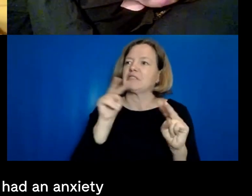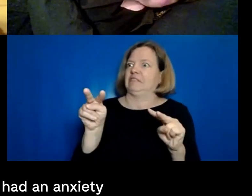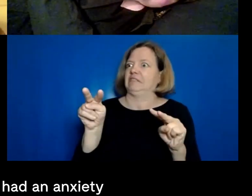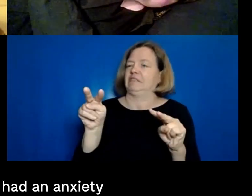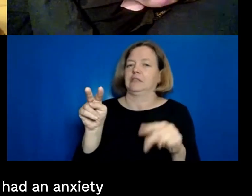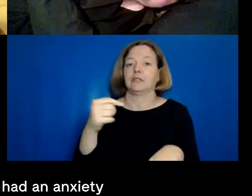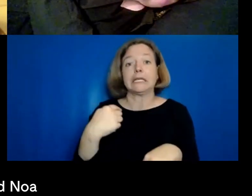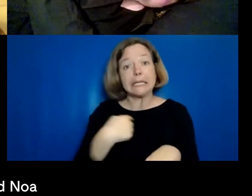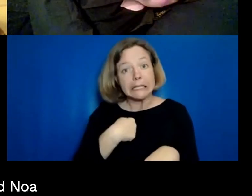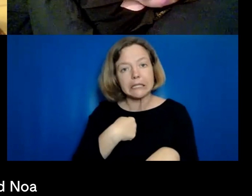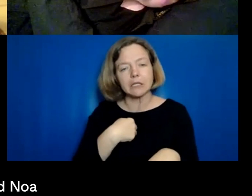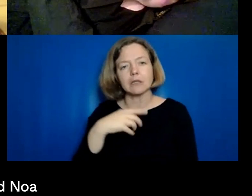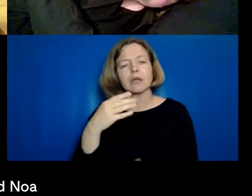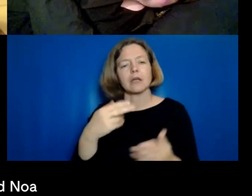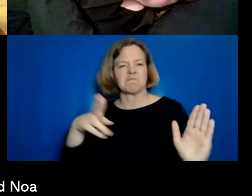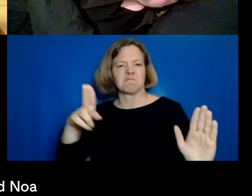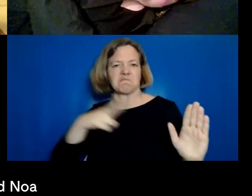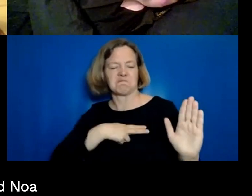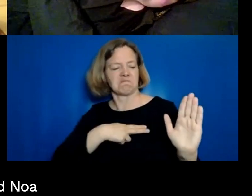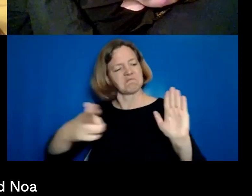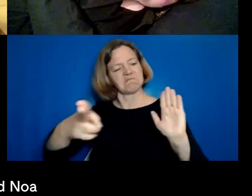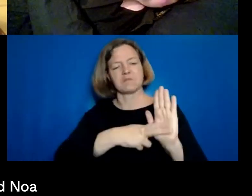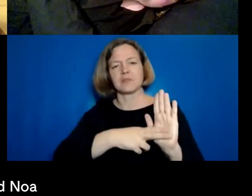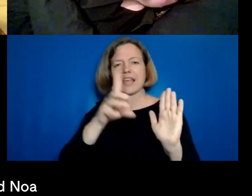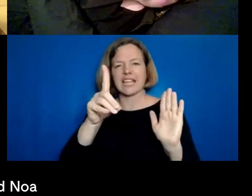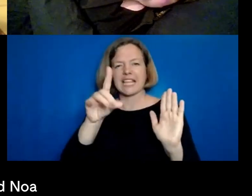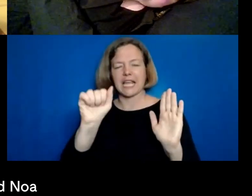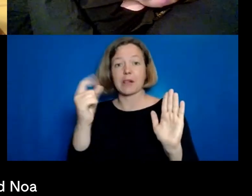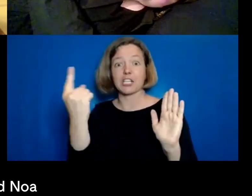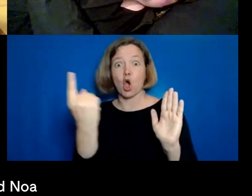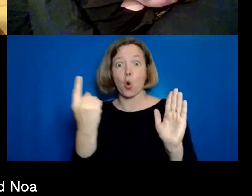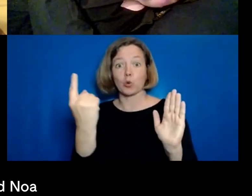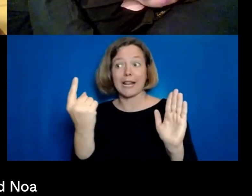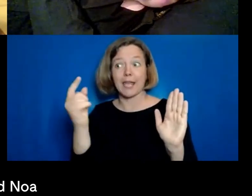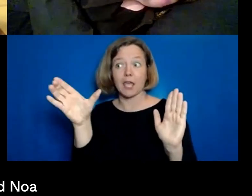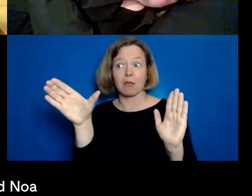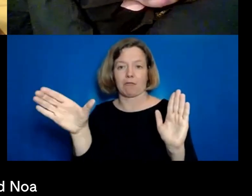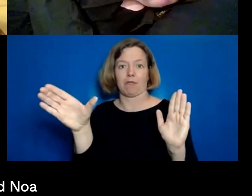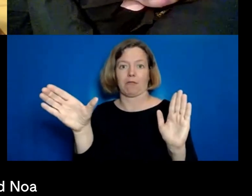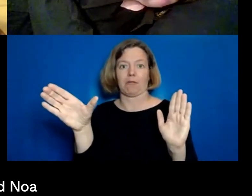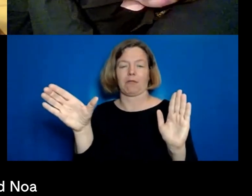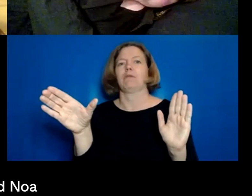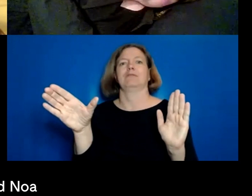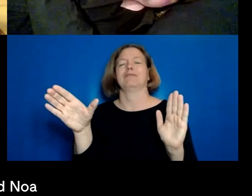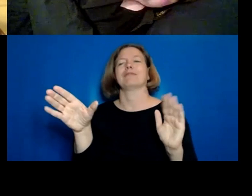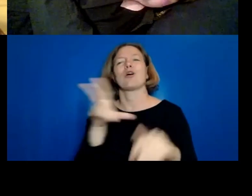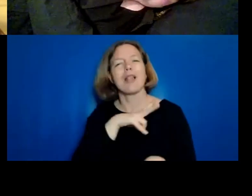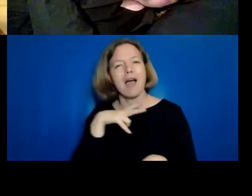a disabled only space. And Noah and I shared some really interesting conversations around